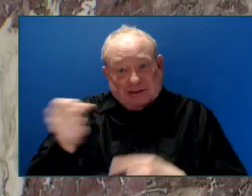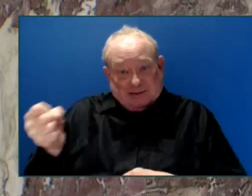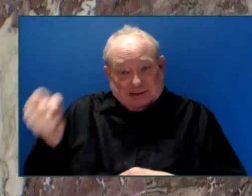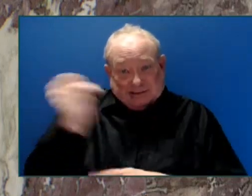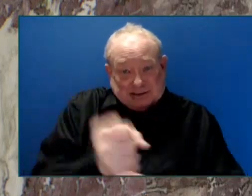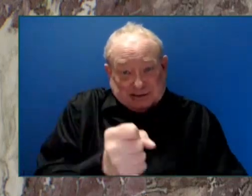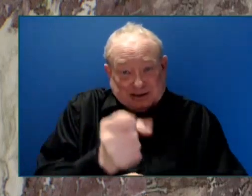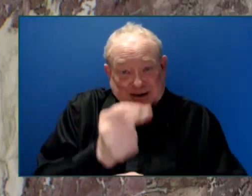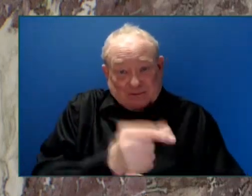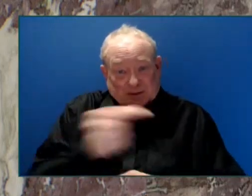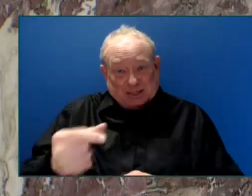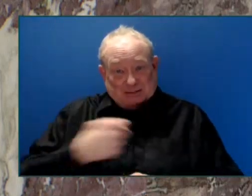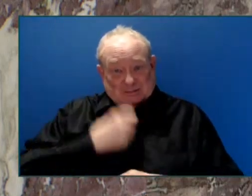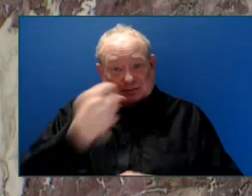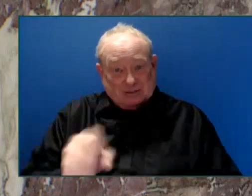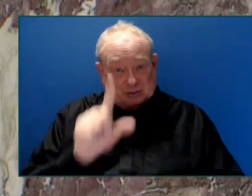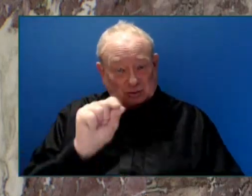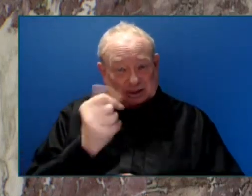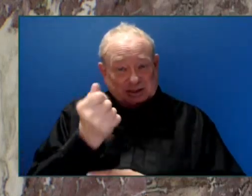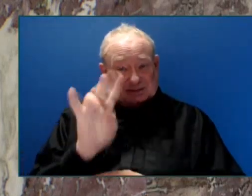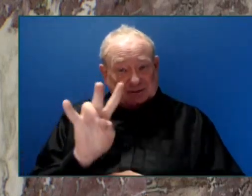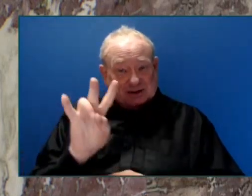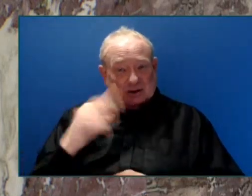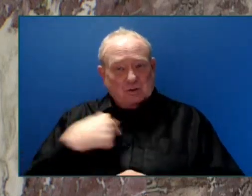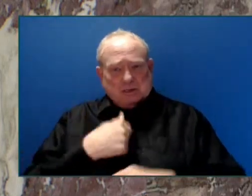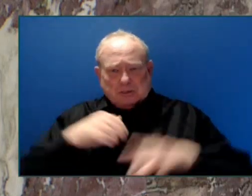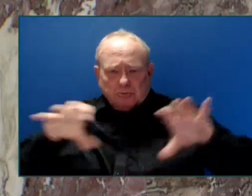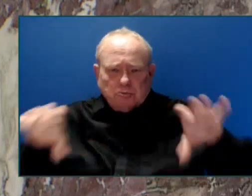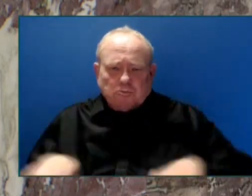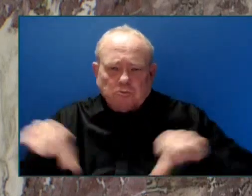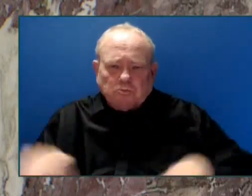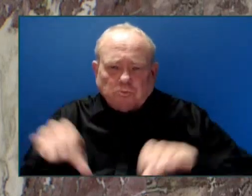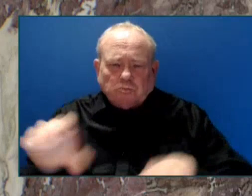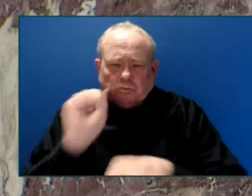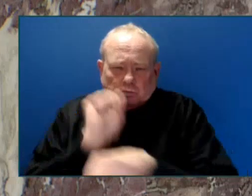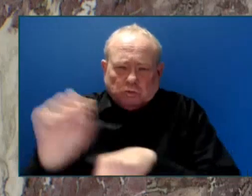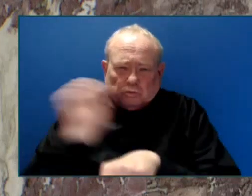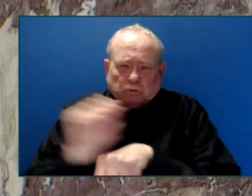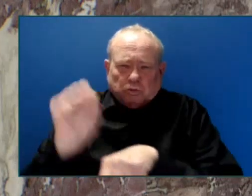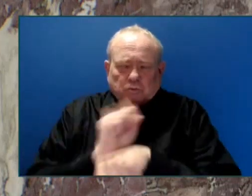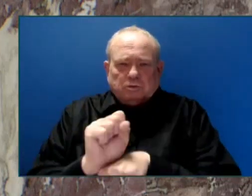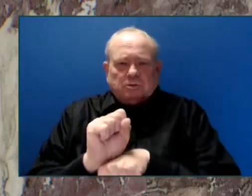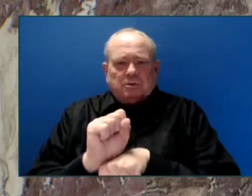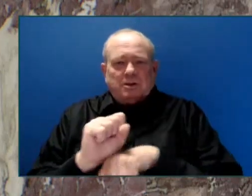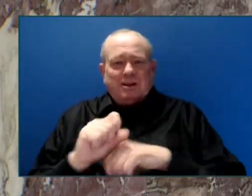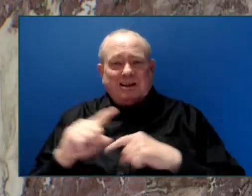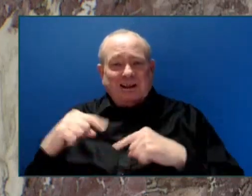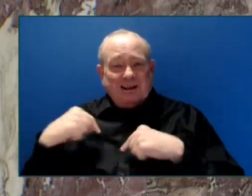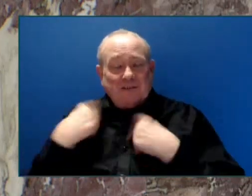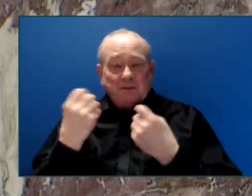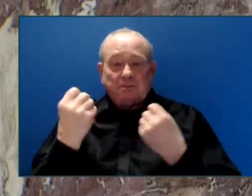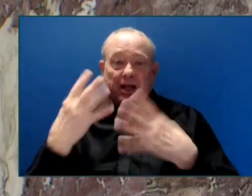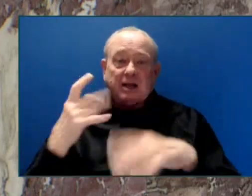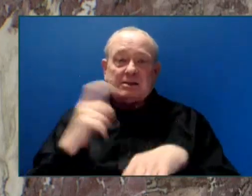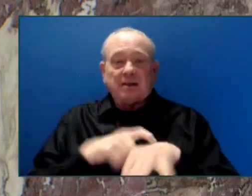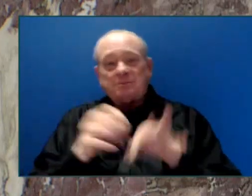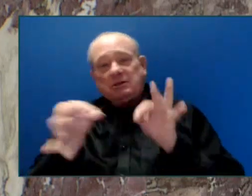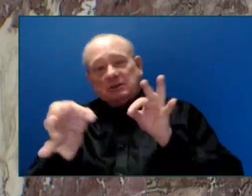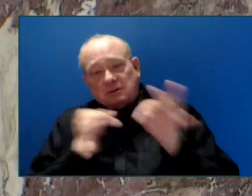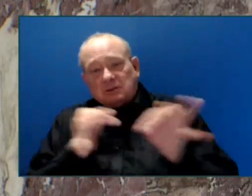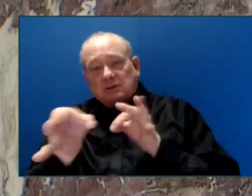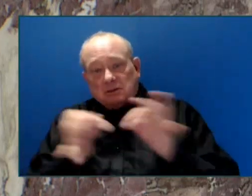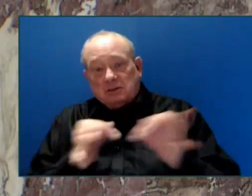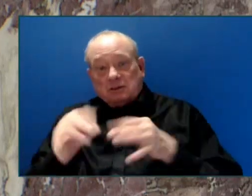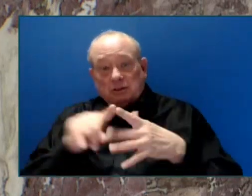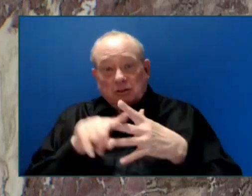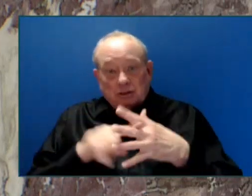have outlined to this House on a number of occasions, we started in terms of dealing with the guns and gangs challenge that we faced in this